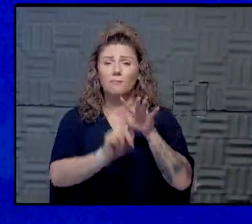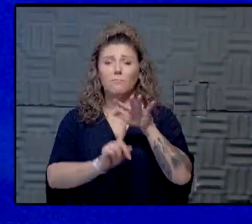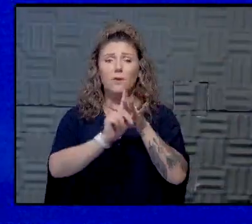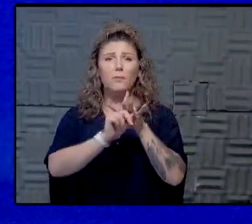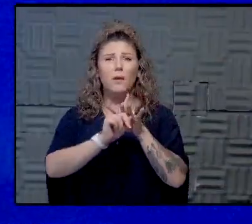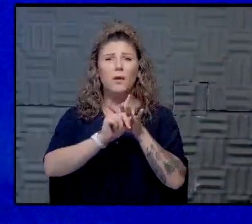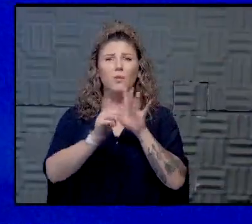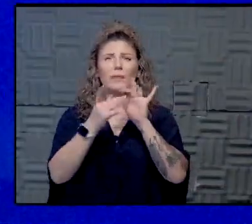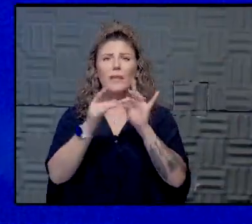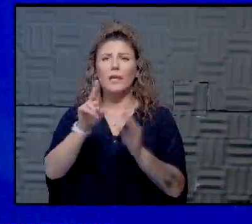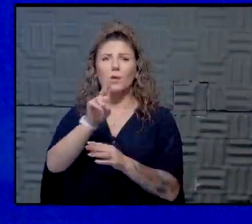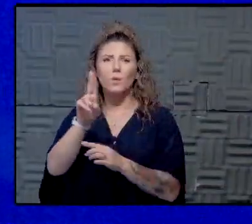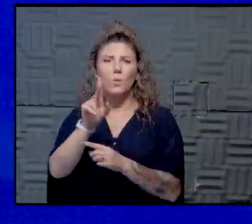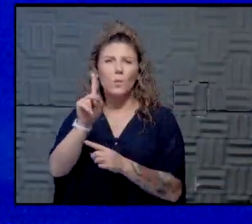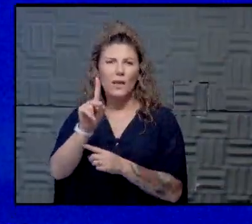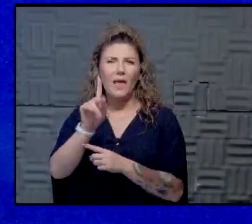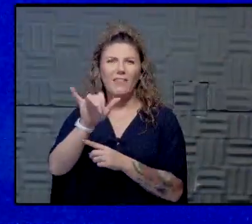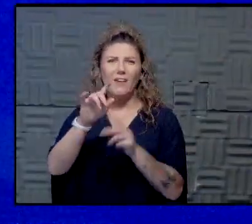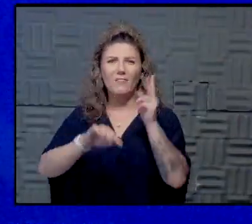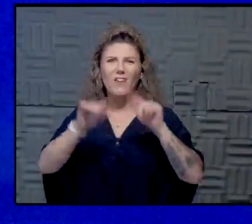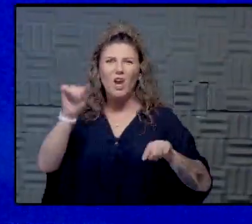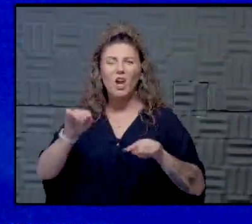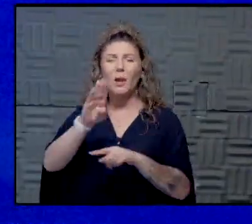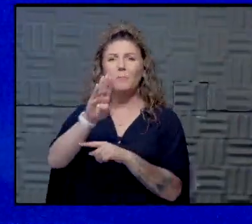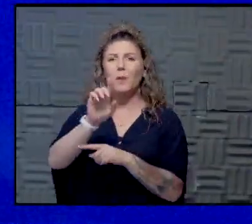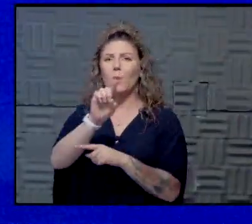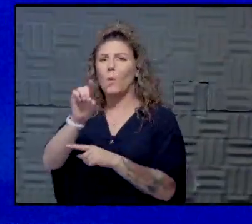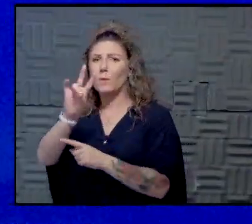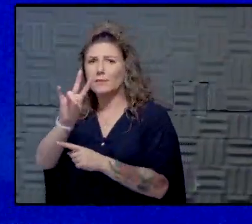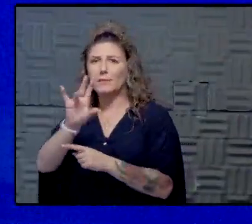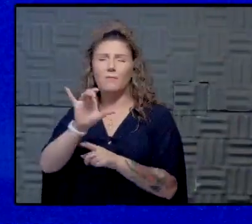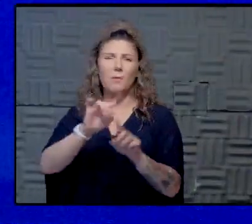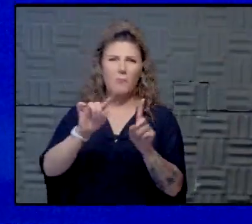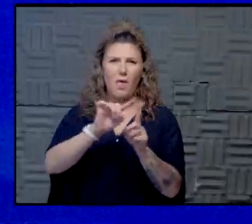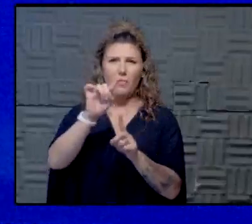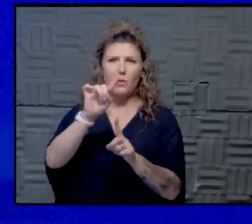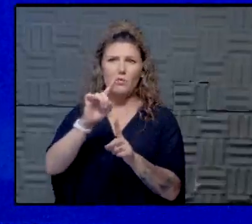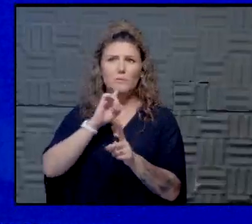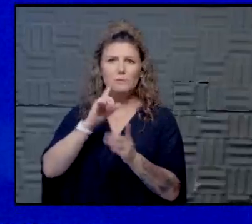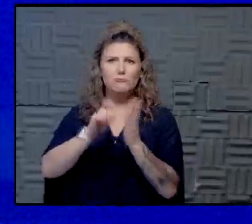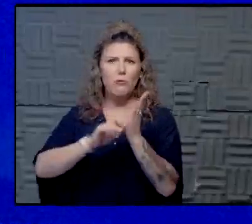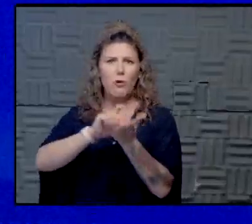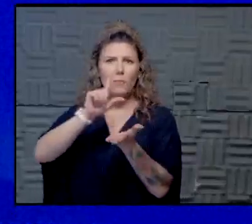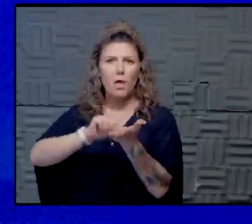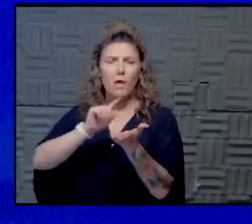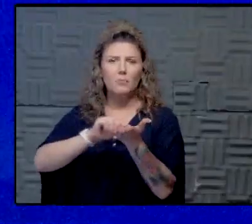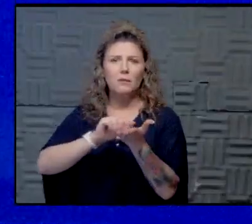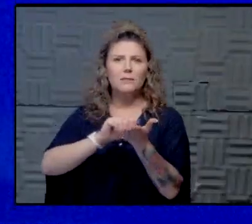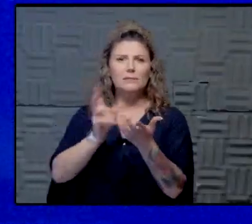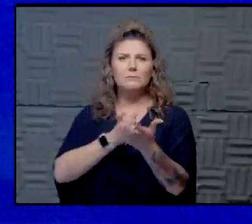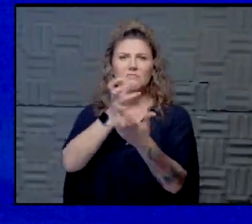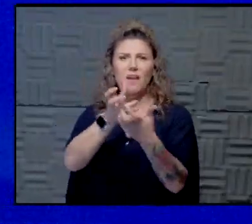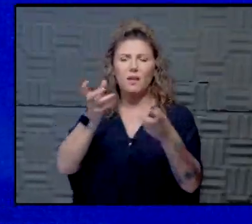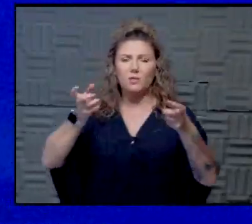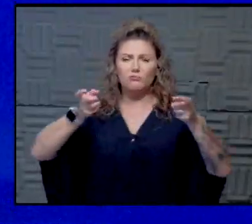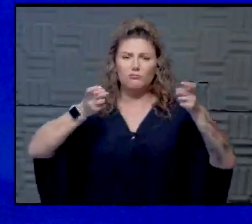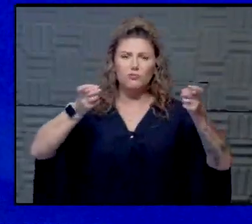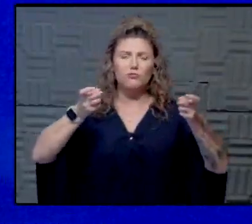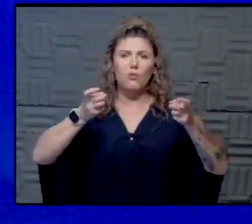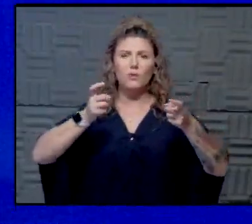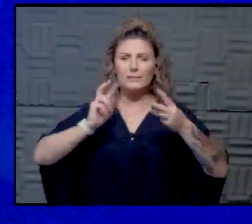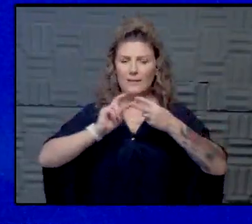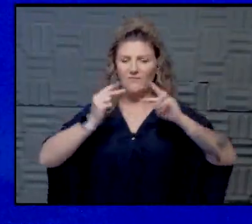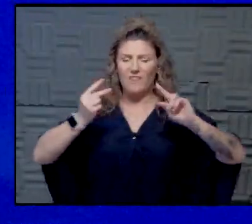about the UK variant, B117, but there was a Lancet article published a few weeks ago which matched controls or